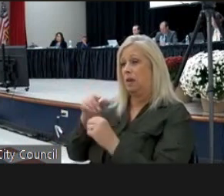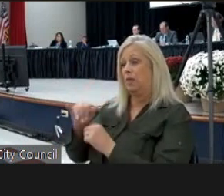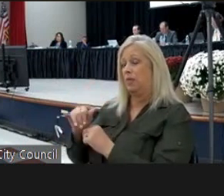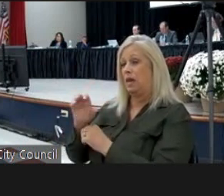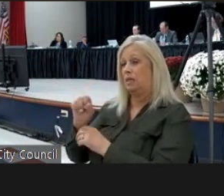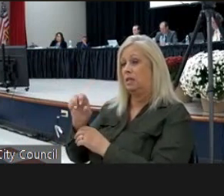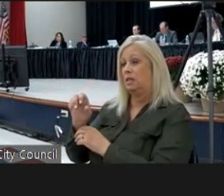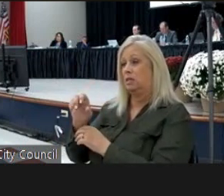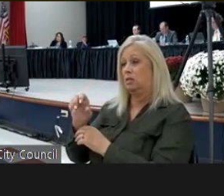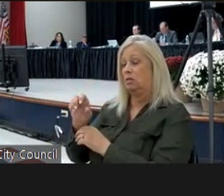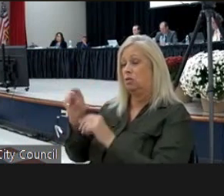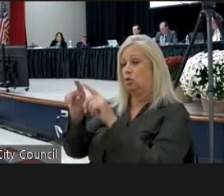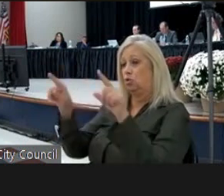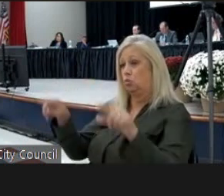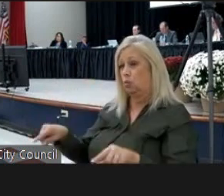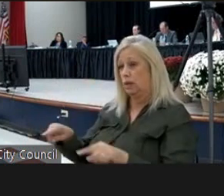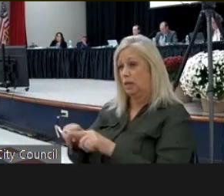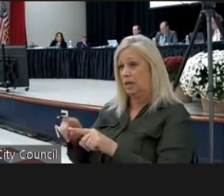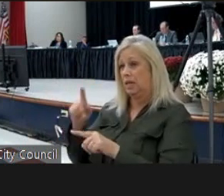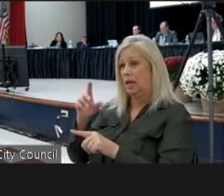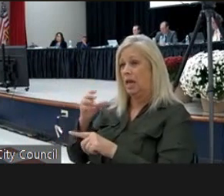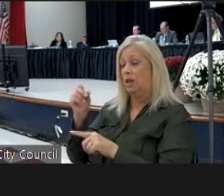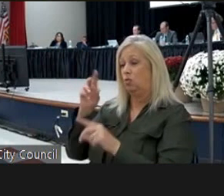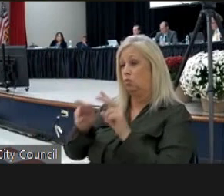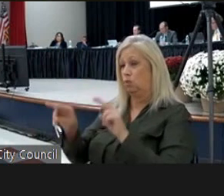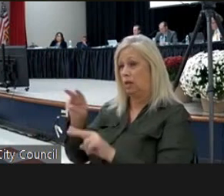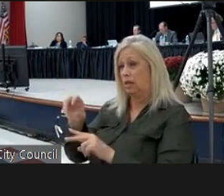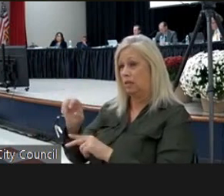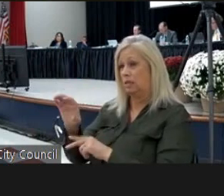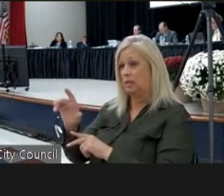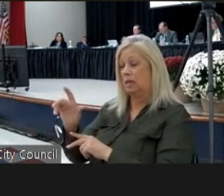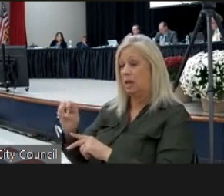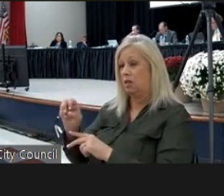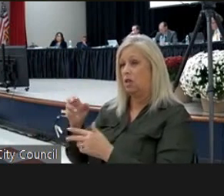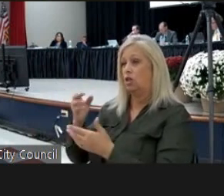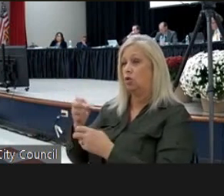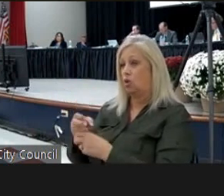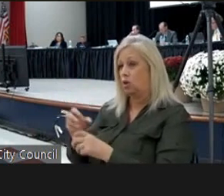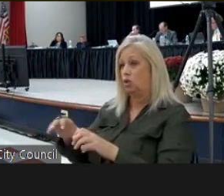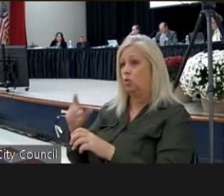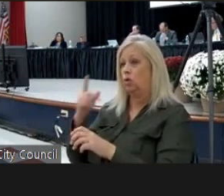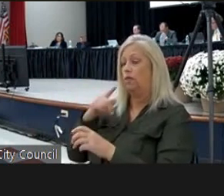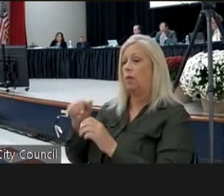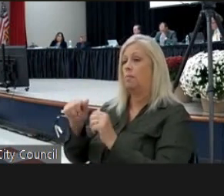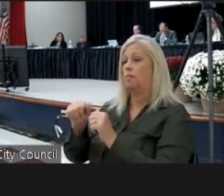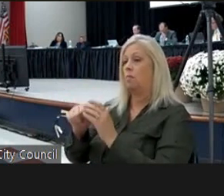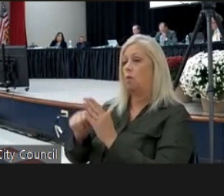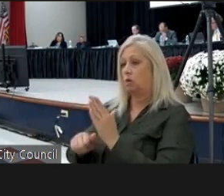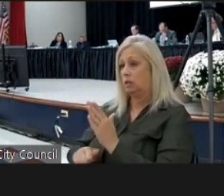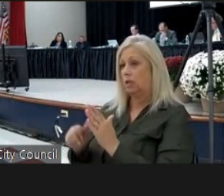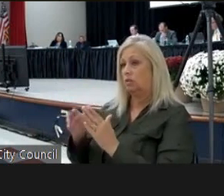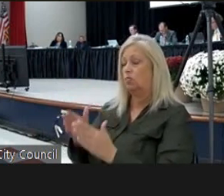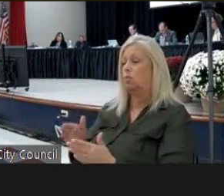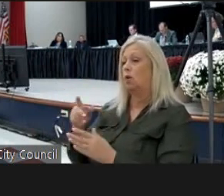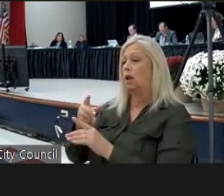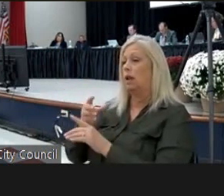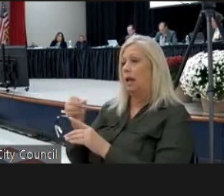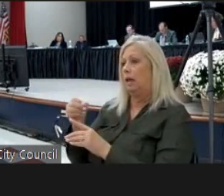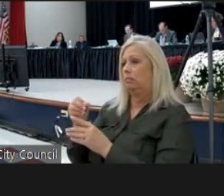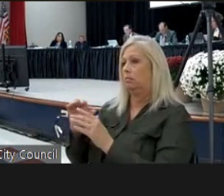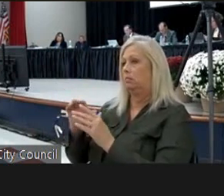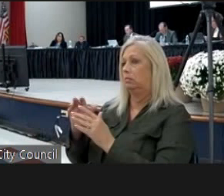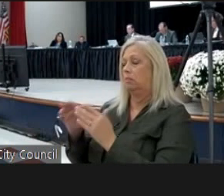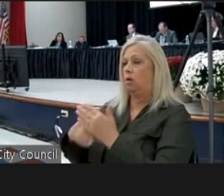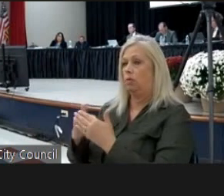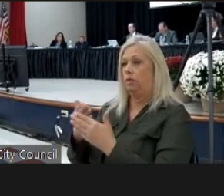space and what that looks like and the scale of that. It's hard to do from an architectural standpoint. So all those things kind of came into place, and one of the